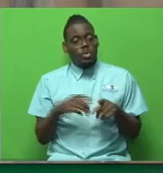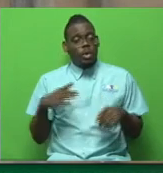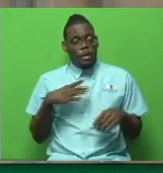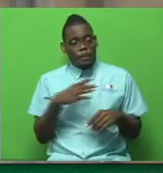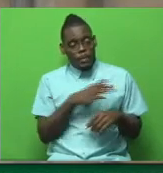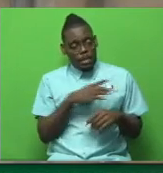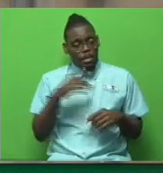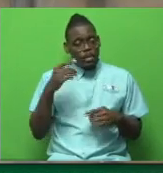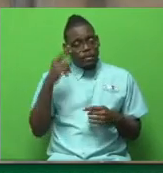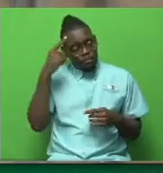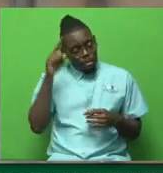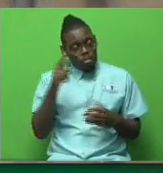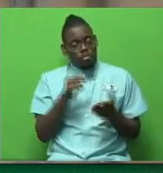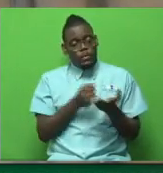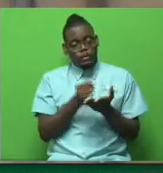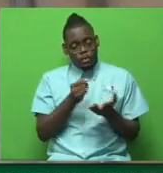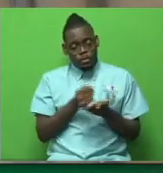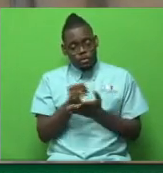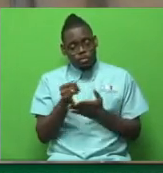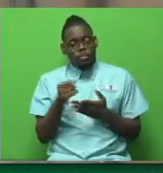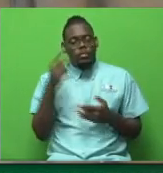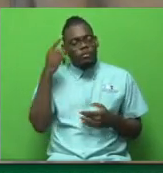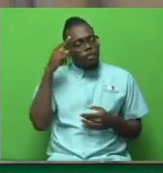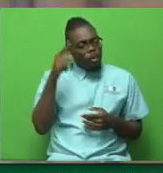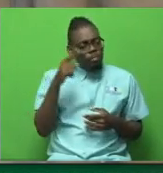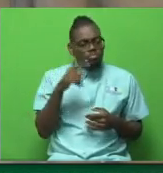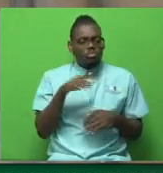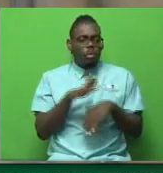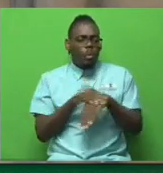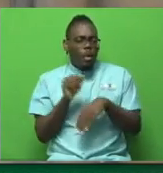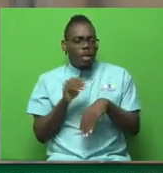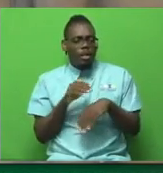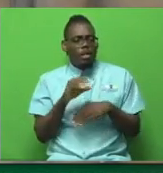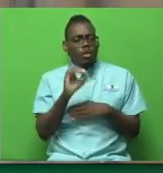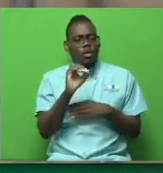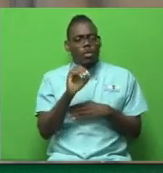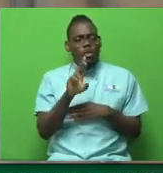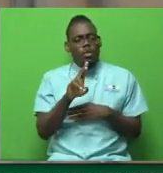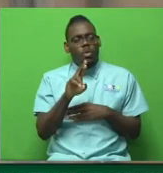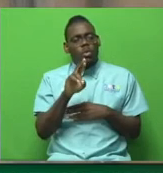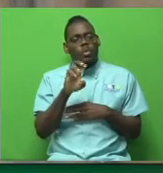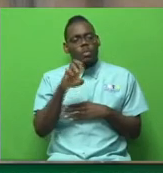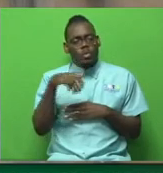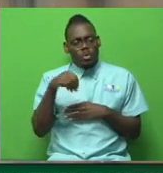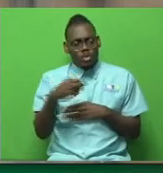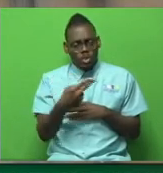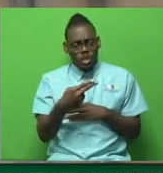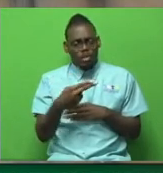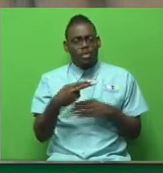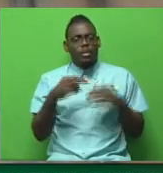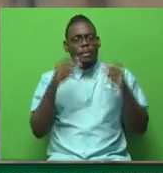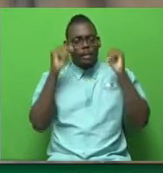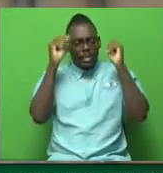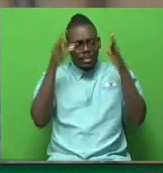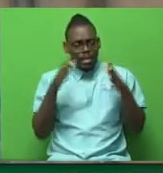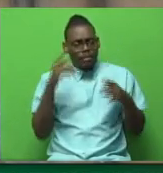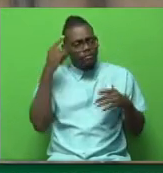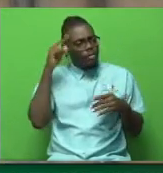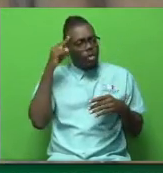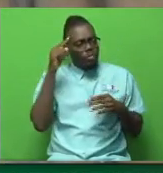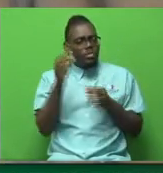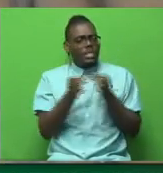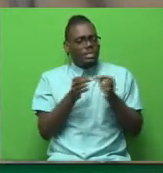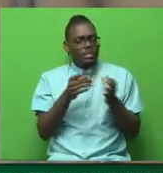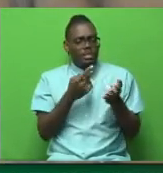guinea pig statement because that was a travesty on this country to discourage people